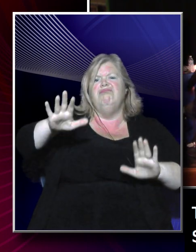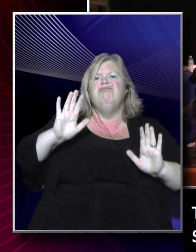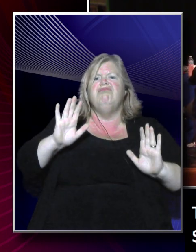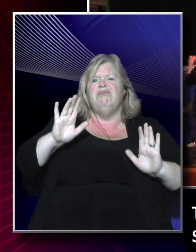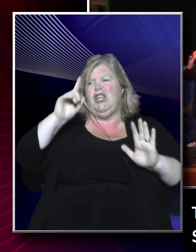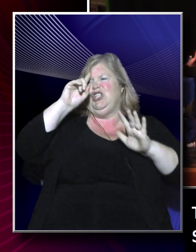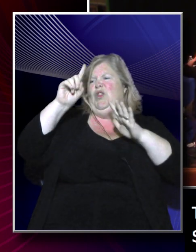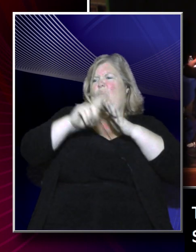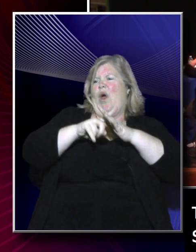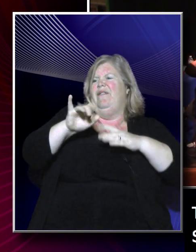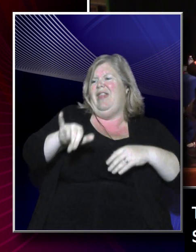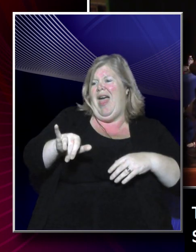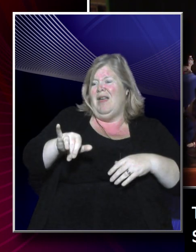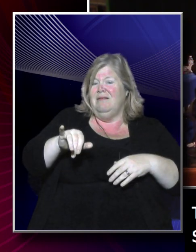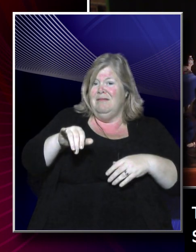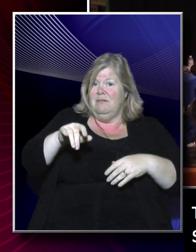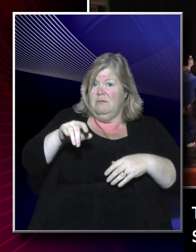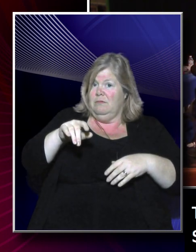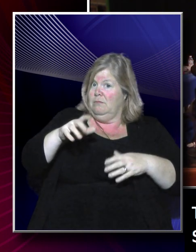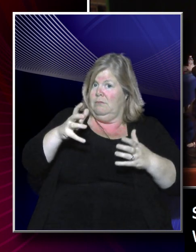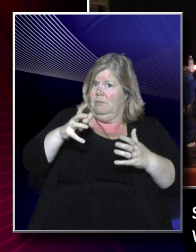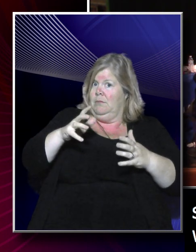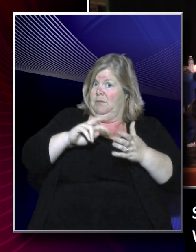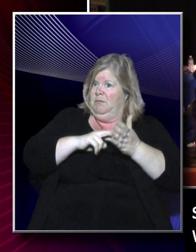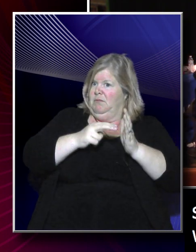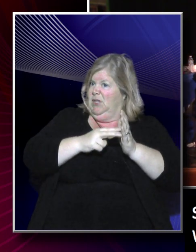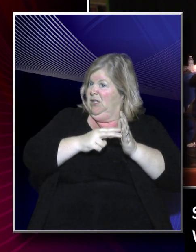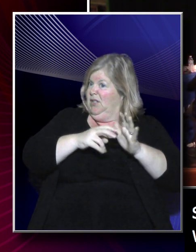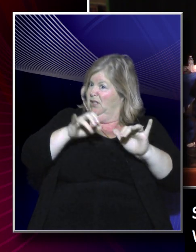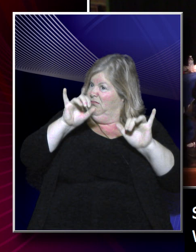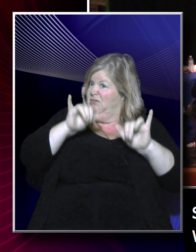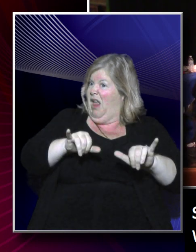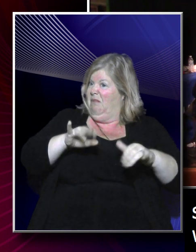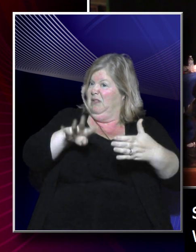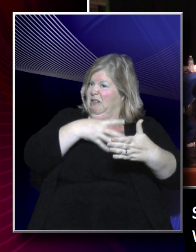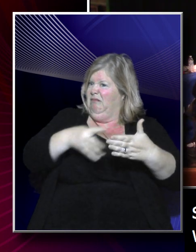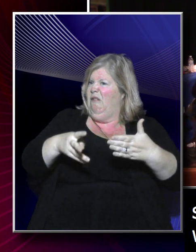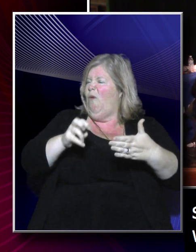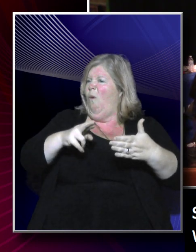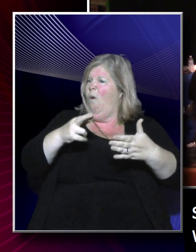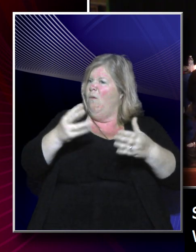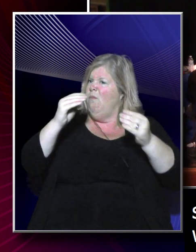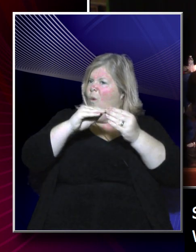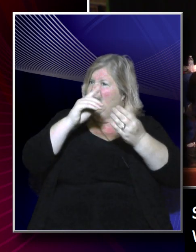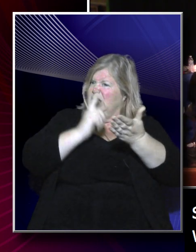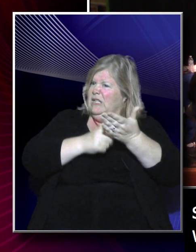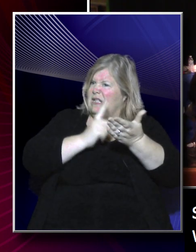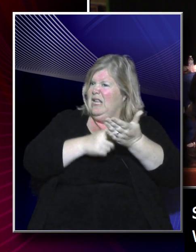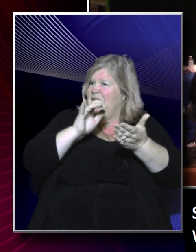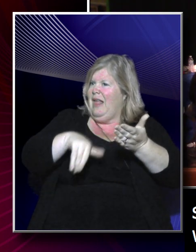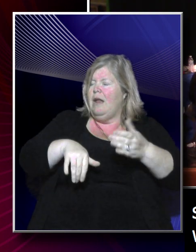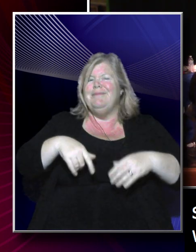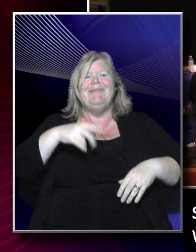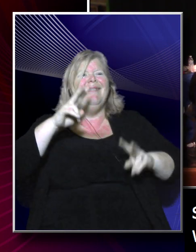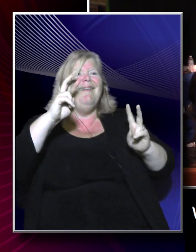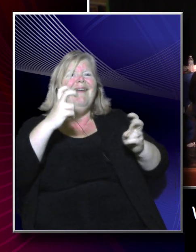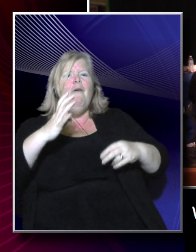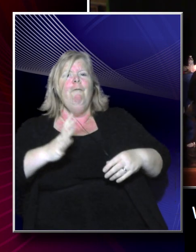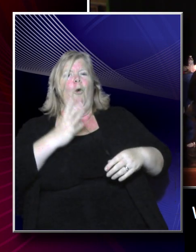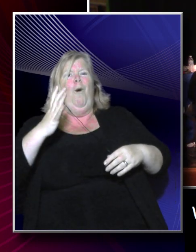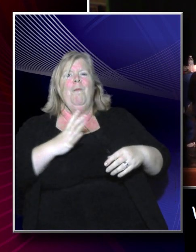of, can we not change this, or can we talk about it more? These are the formal board